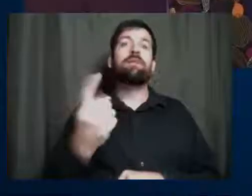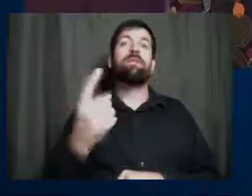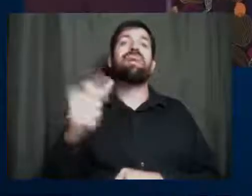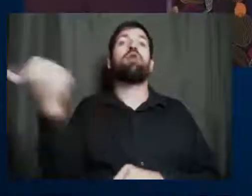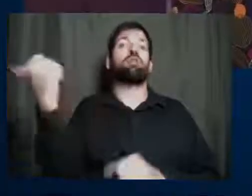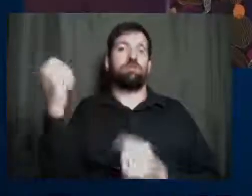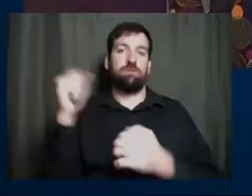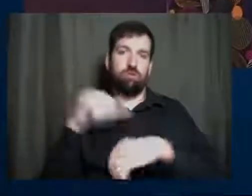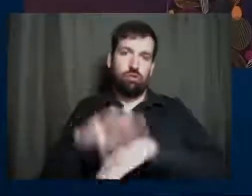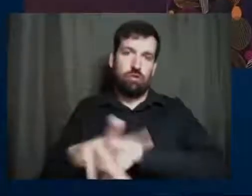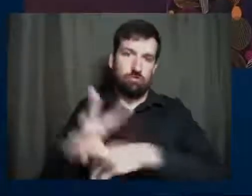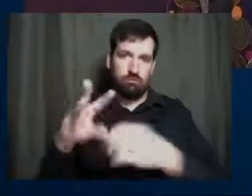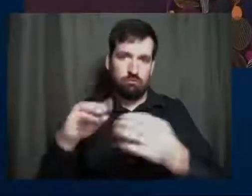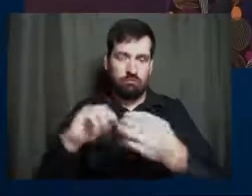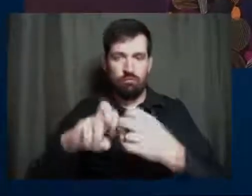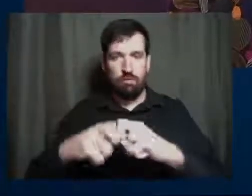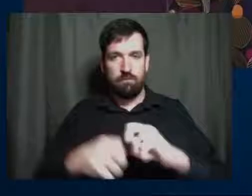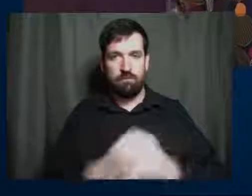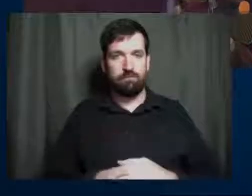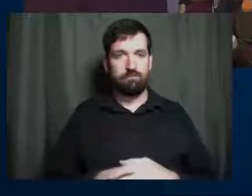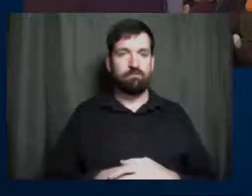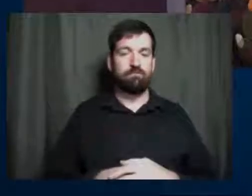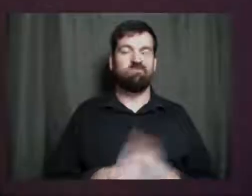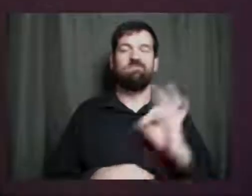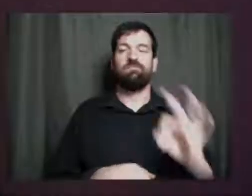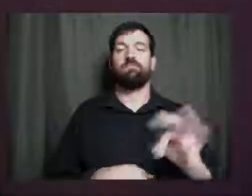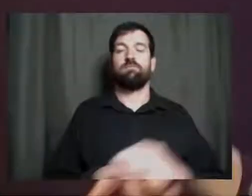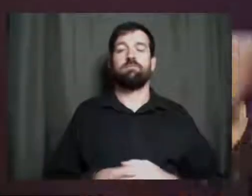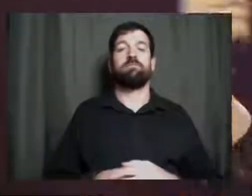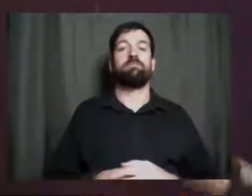for answering that follow-up question. She got back with me. So, okay,